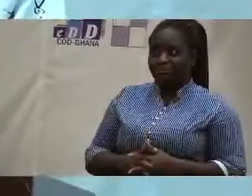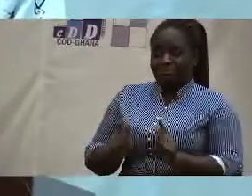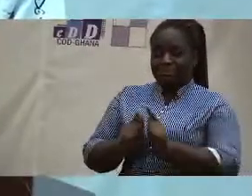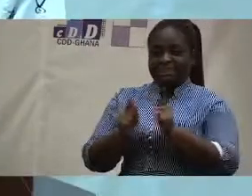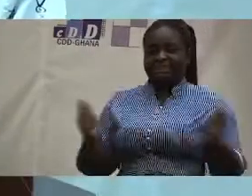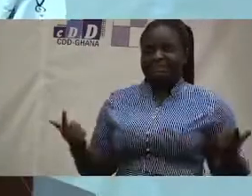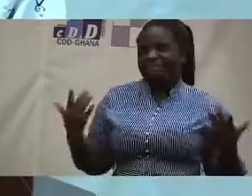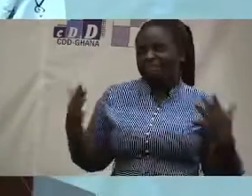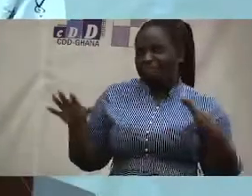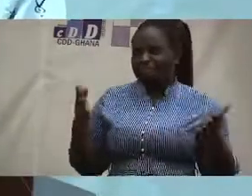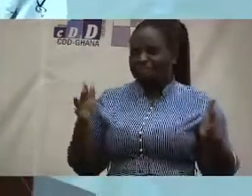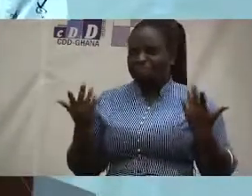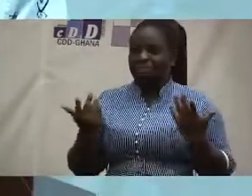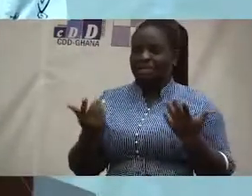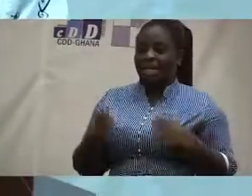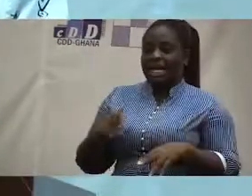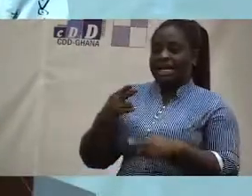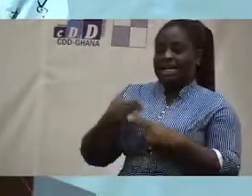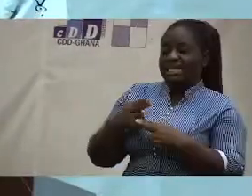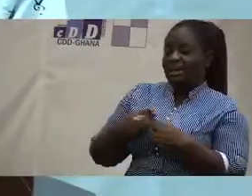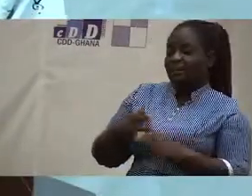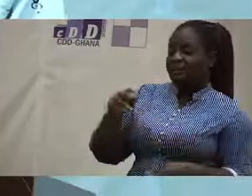general, was it accountant general Domolovo?